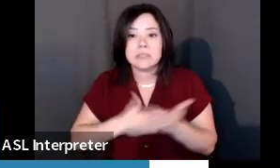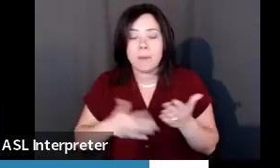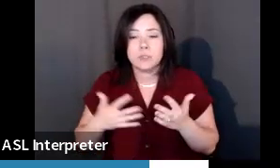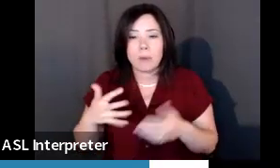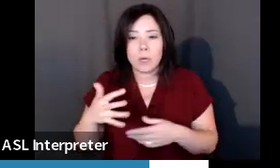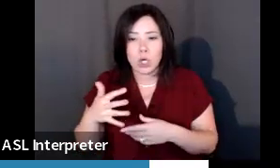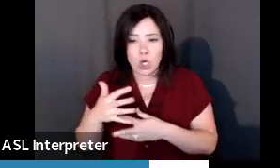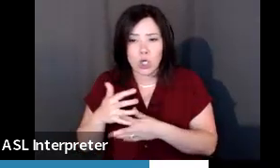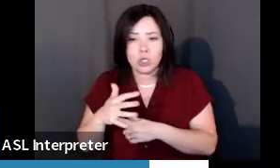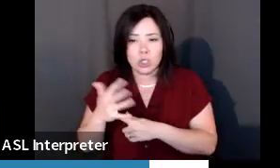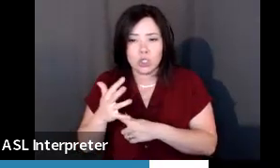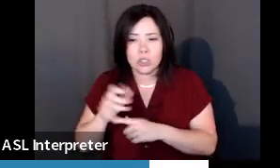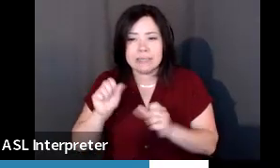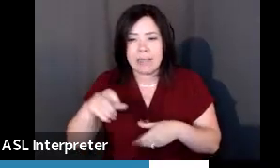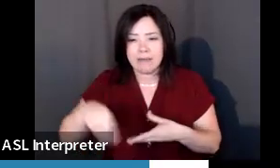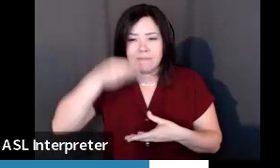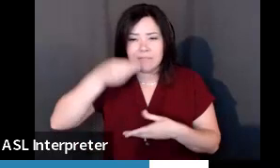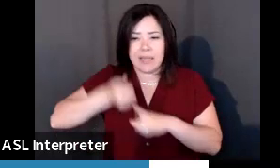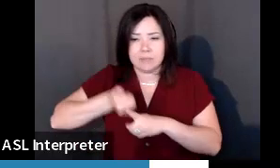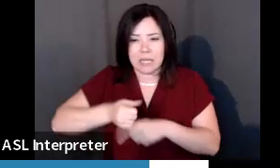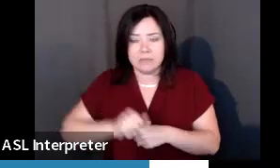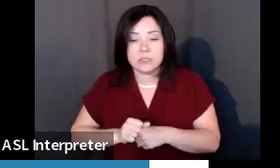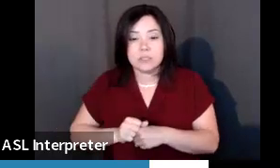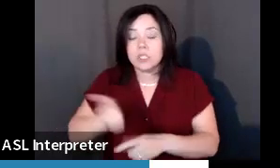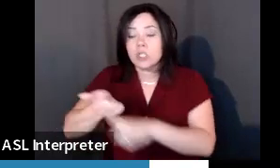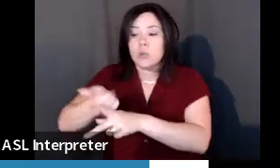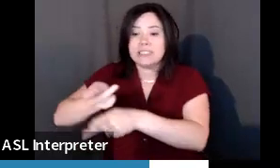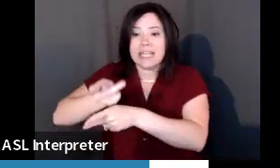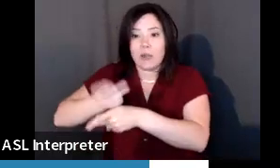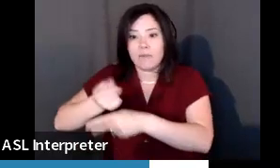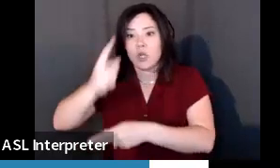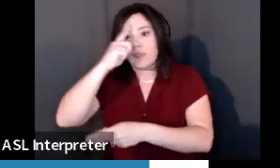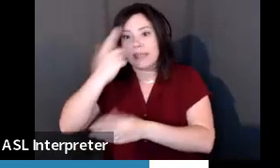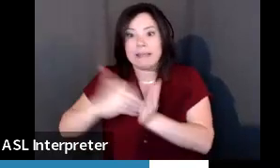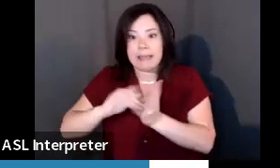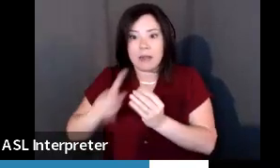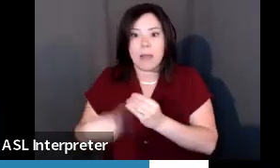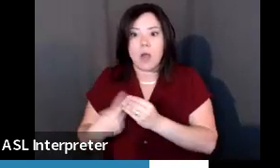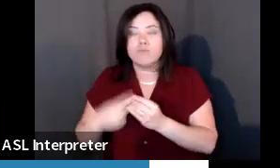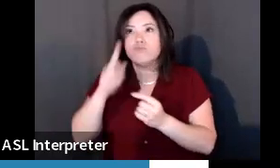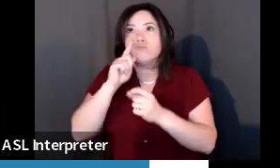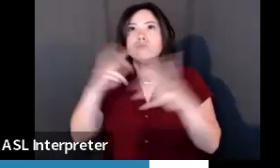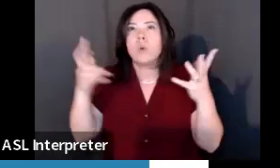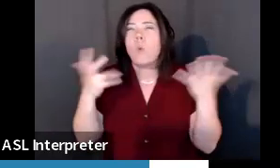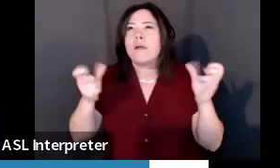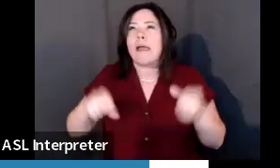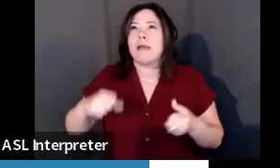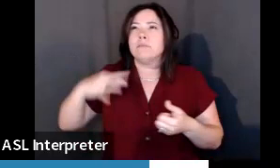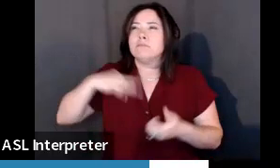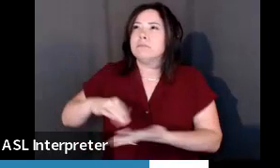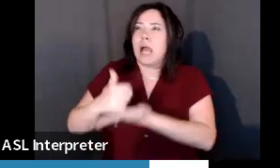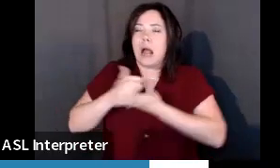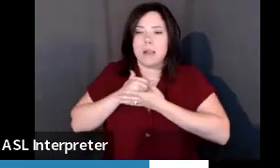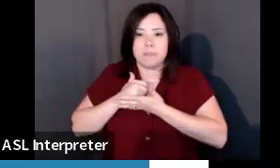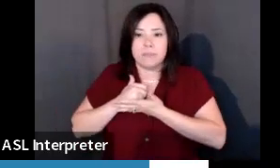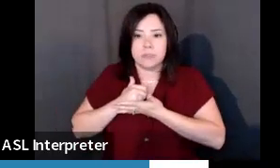able to feed themselves. So you as a caregiver, thinking again, what are some things that can be helpful